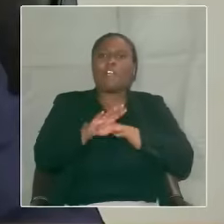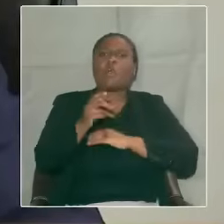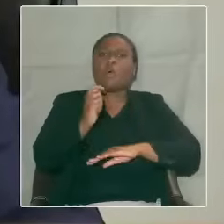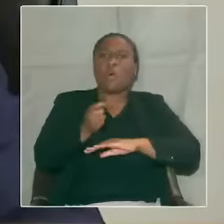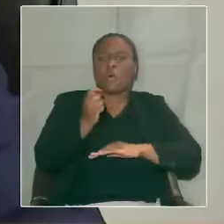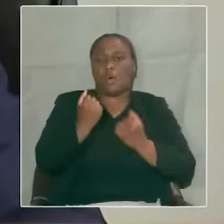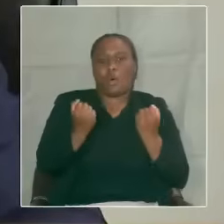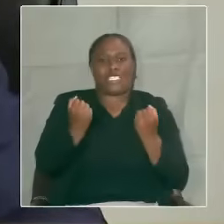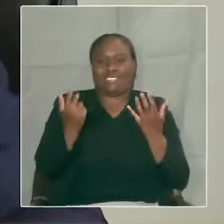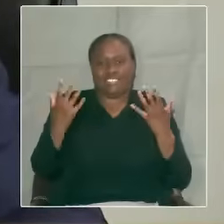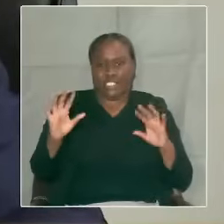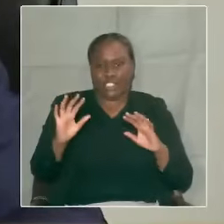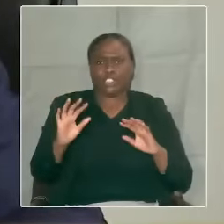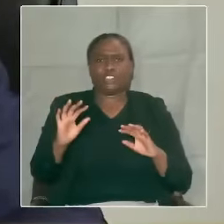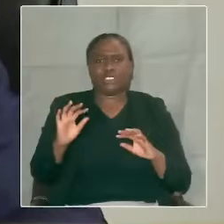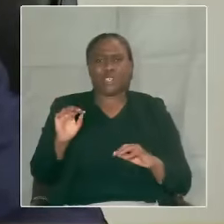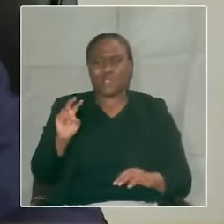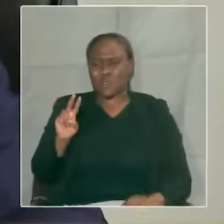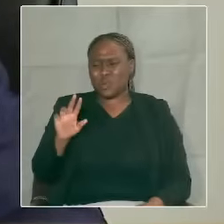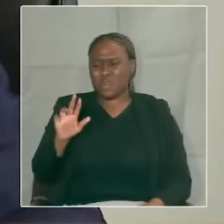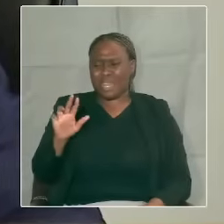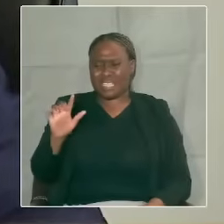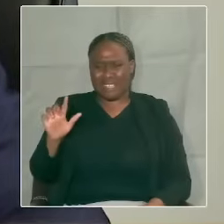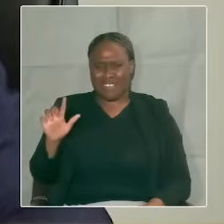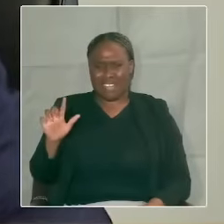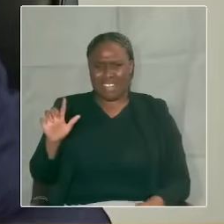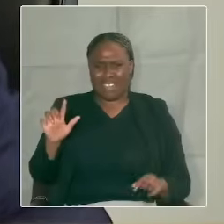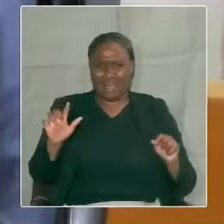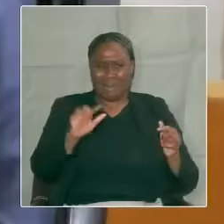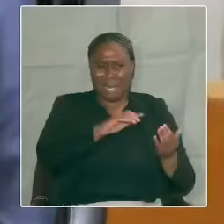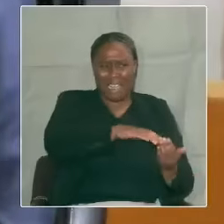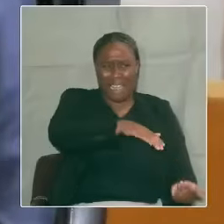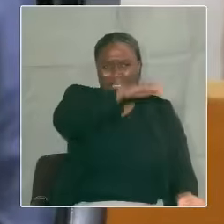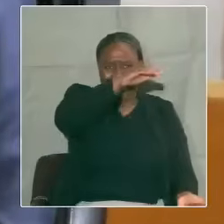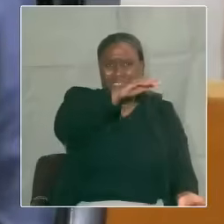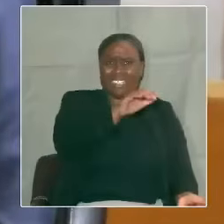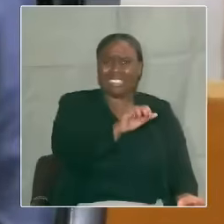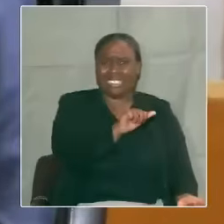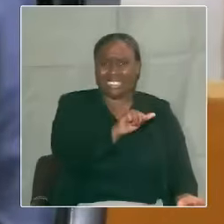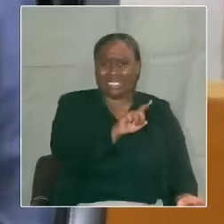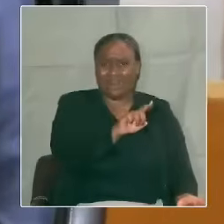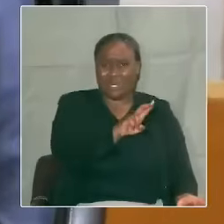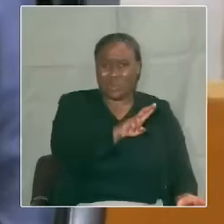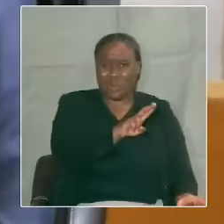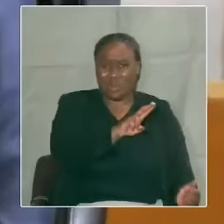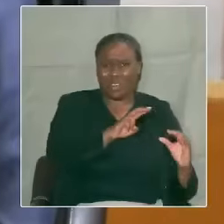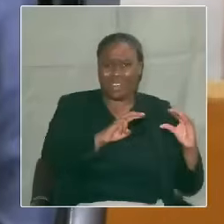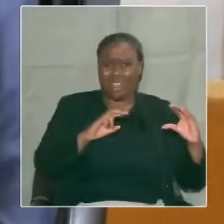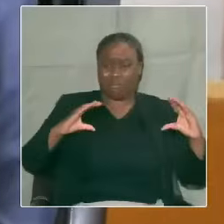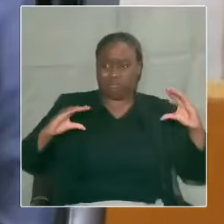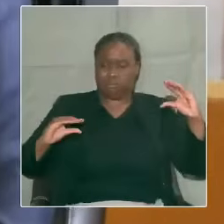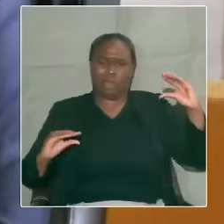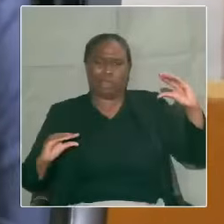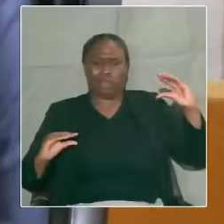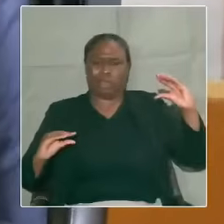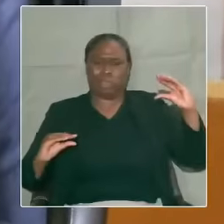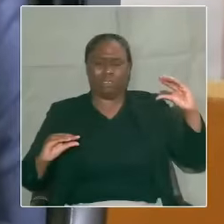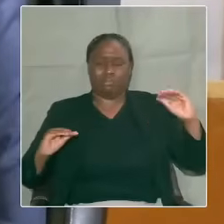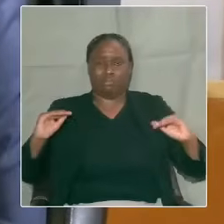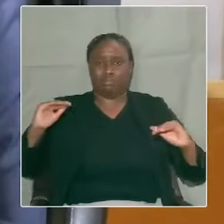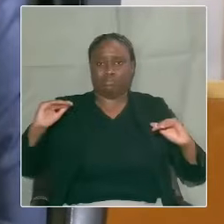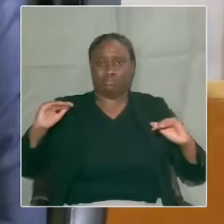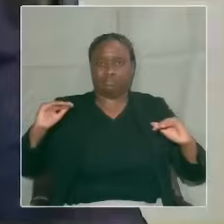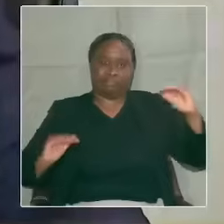you measure success? 612 and 297 finalized.